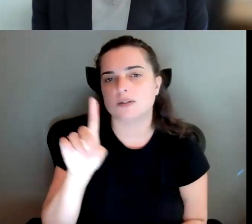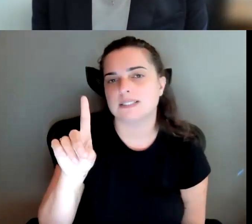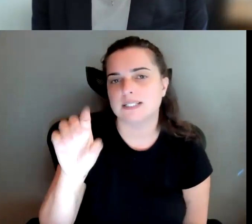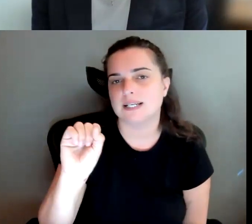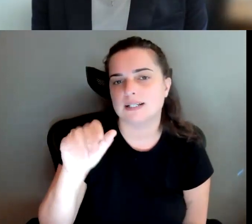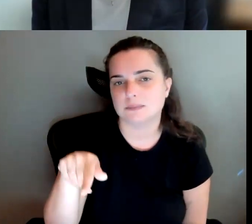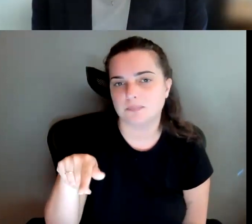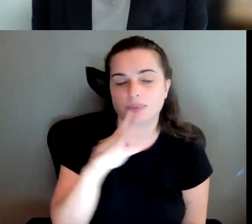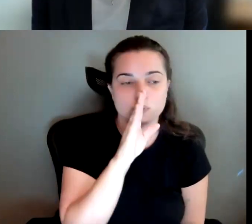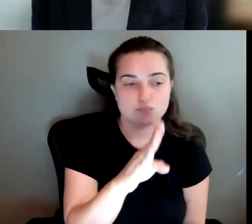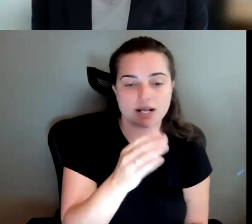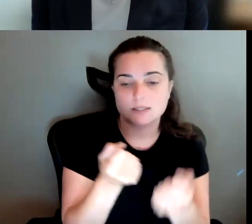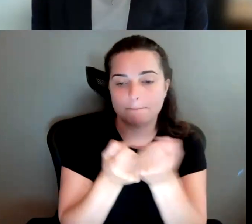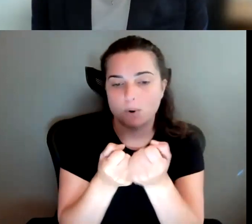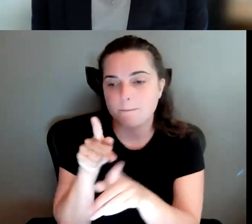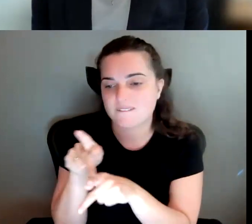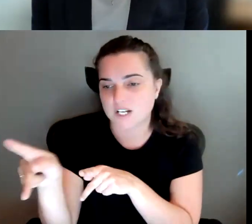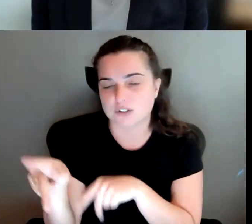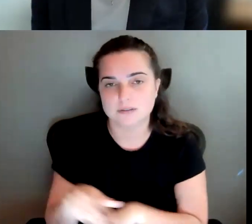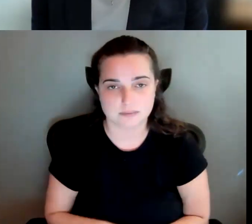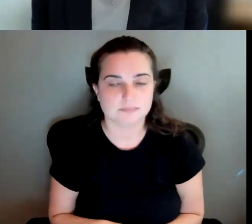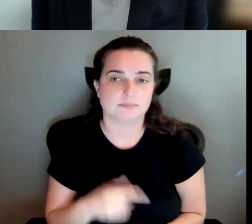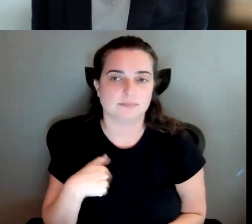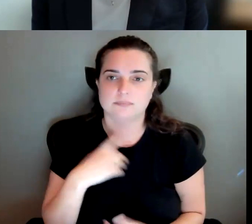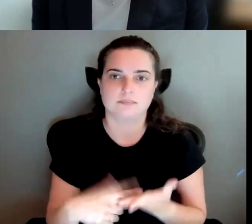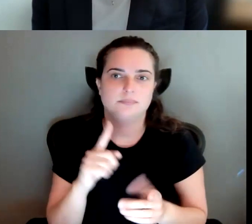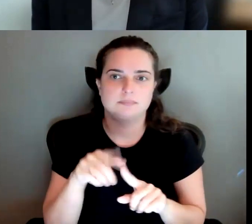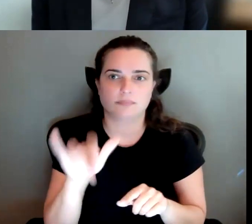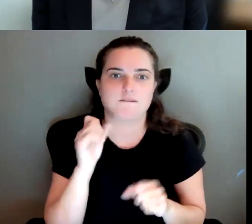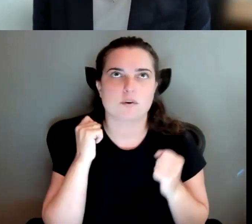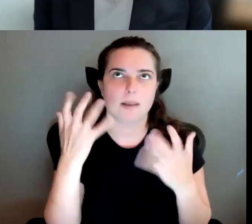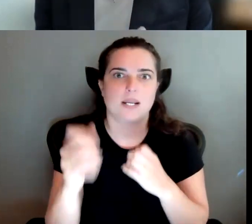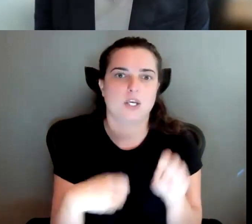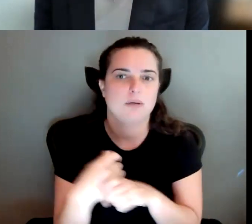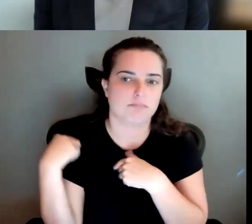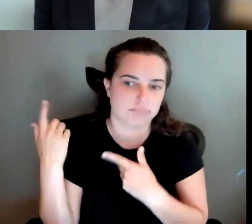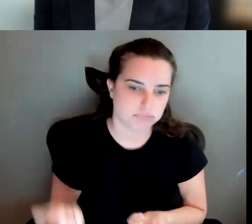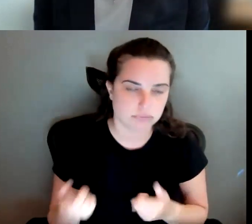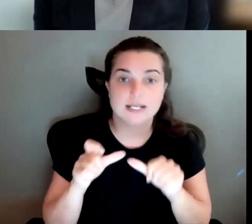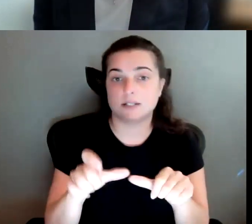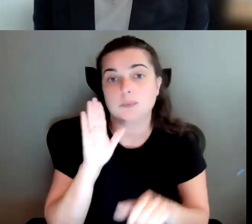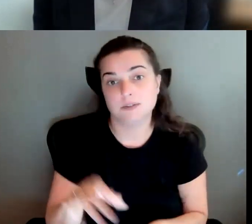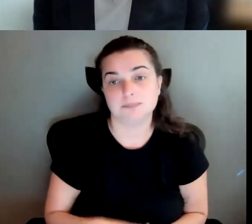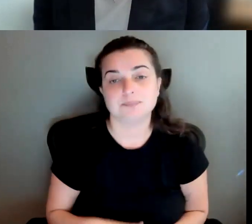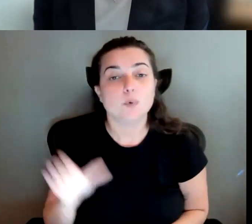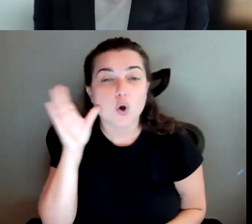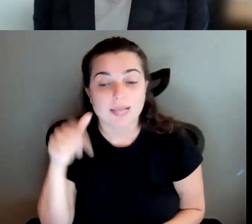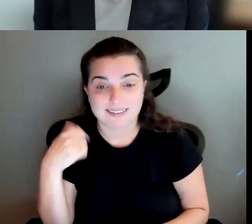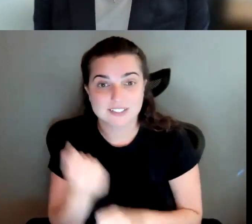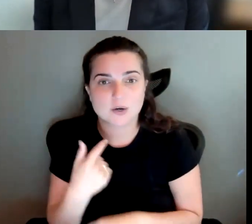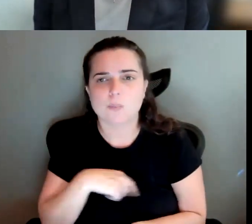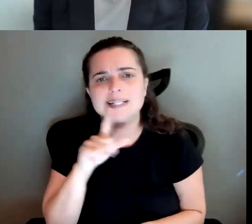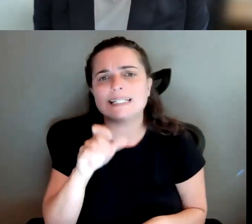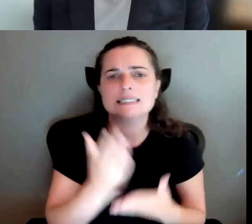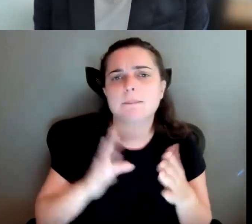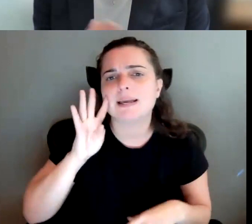direct support professionals, for many years, and that's going to continue. But what we heard this year was we need some innovative ideas.